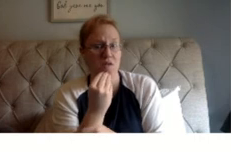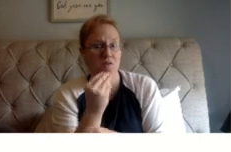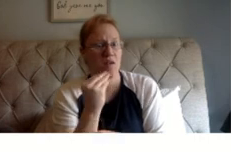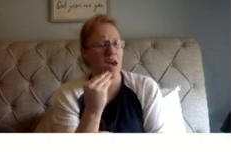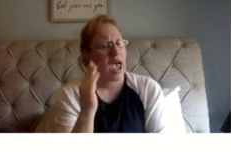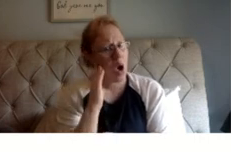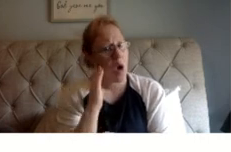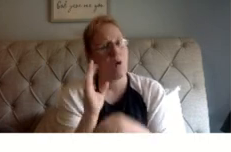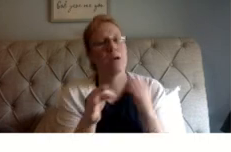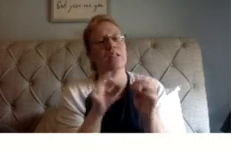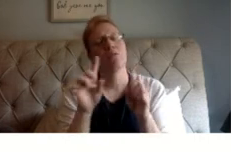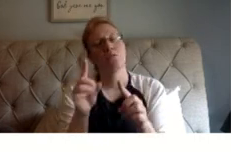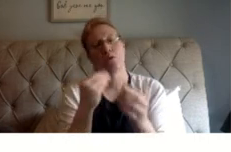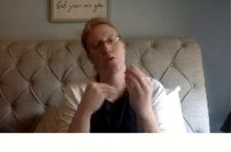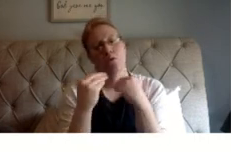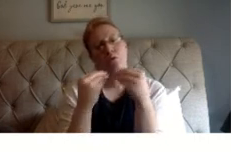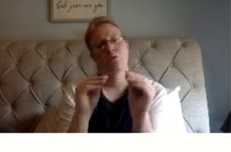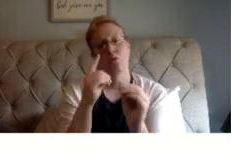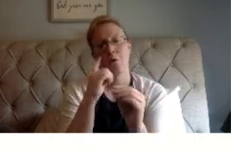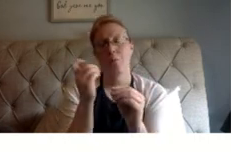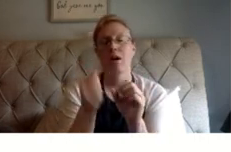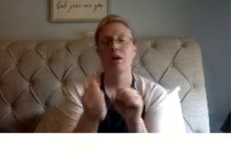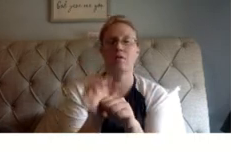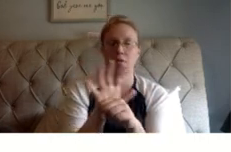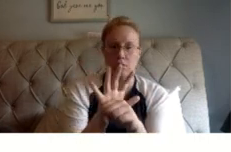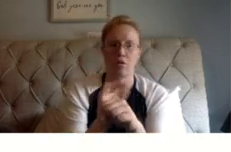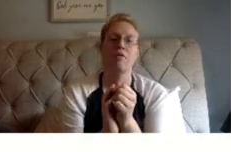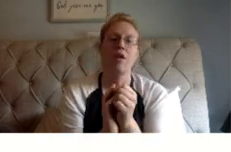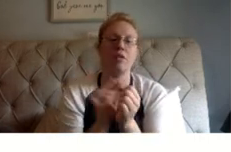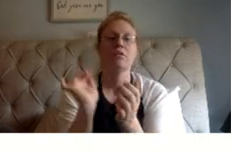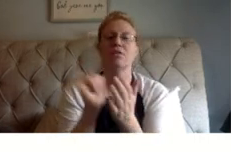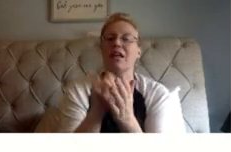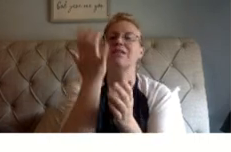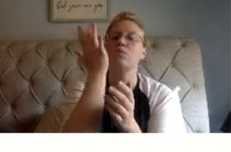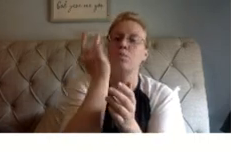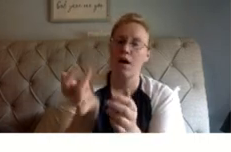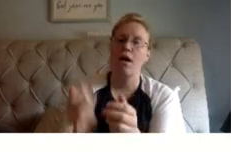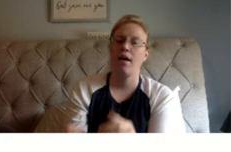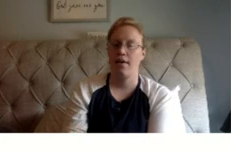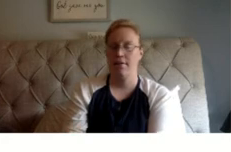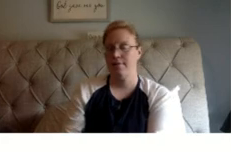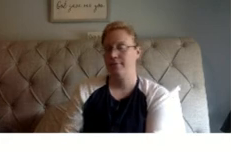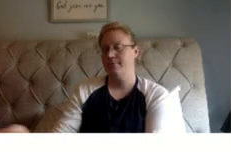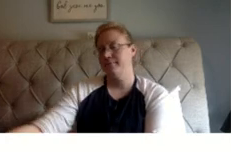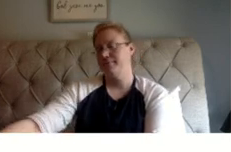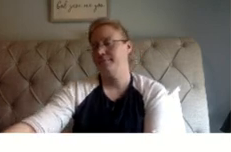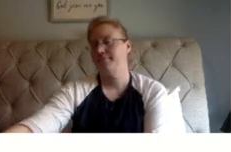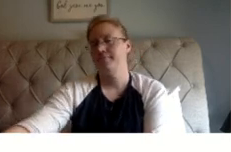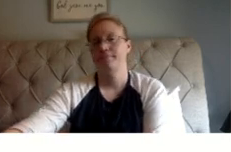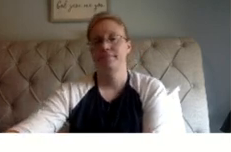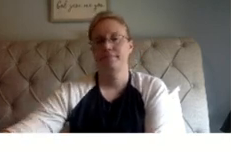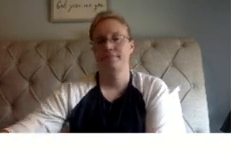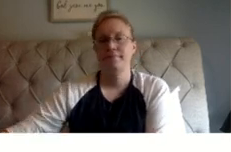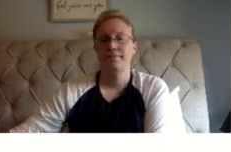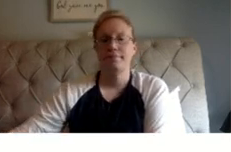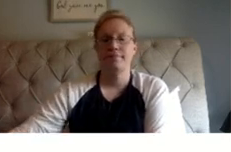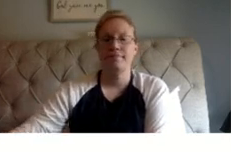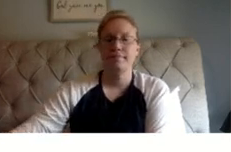at home instead of going to the grocery store because of the coronavirus. So that's our why. People are